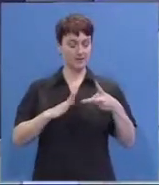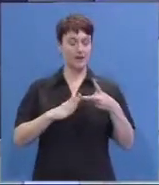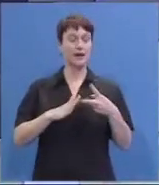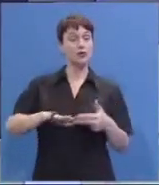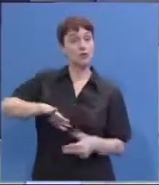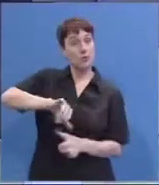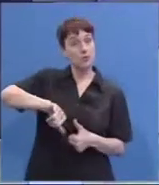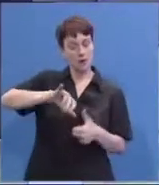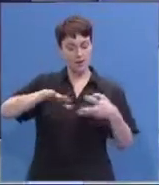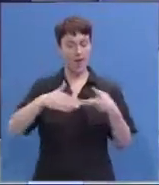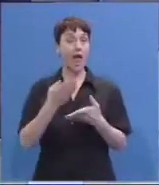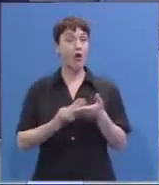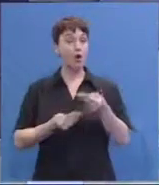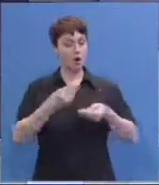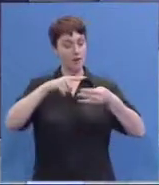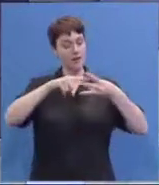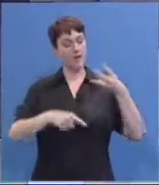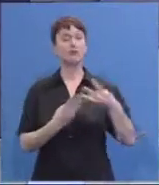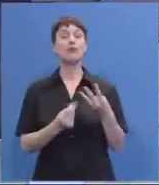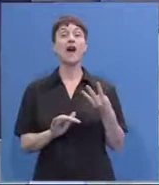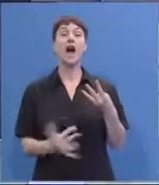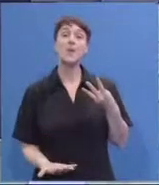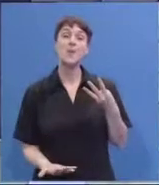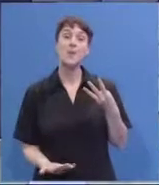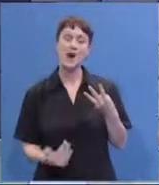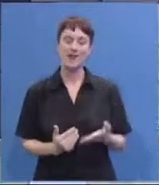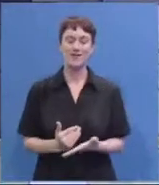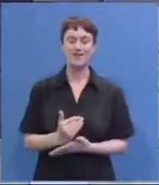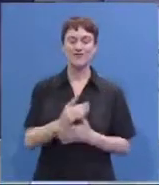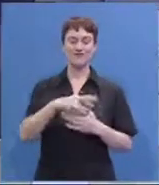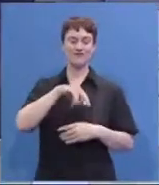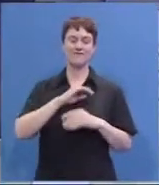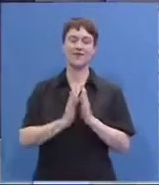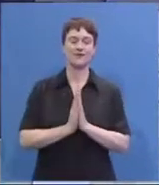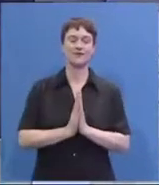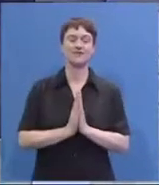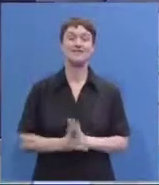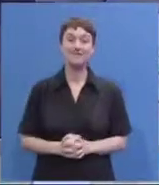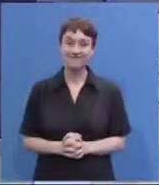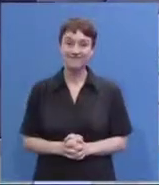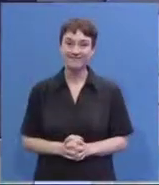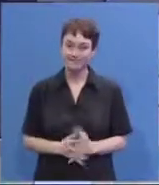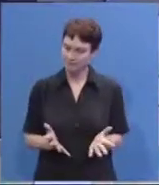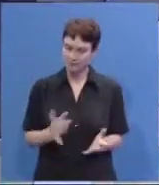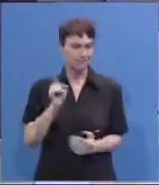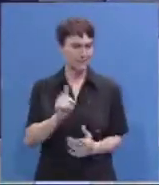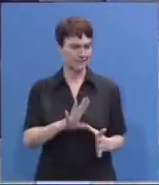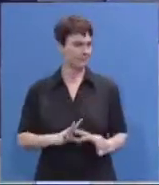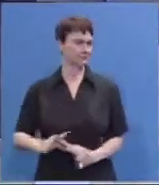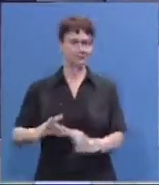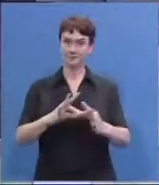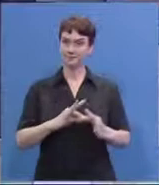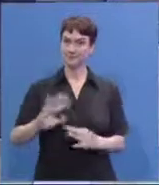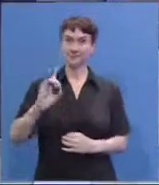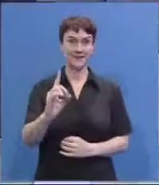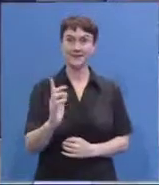economic reconciliation alone will not be enough. And there's a need for religious reconciliation. The reason